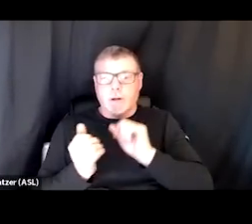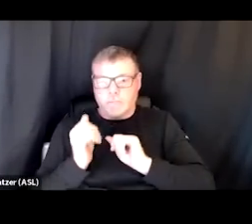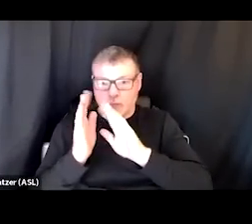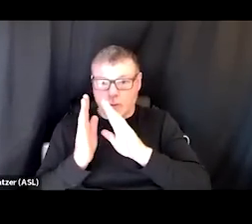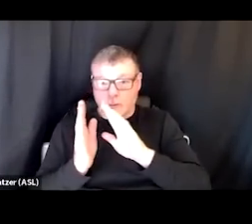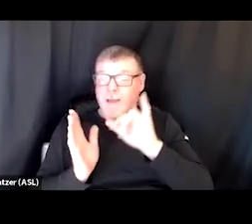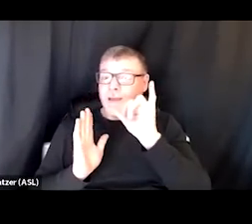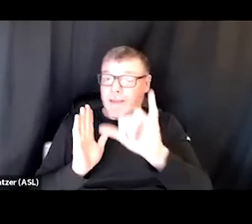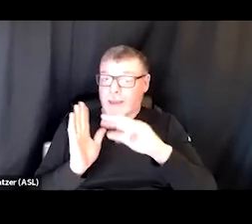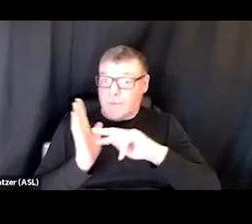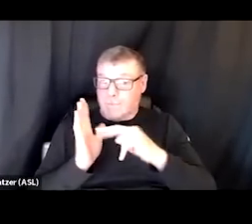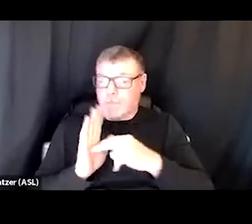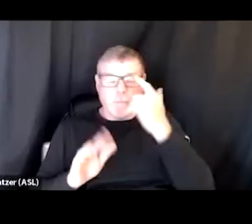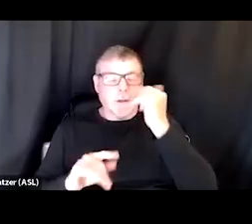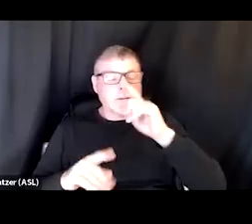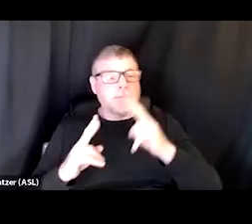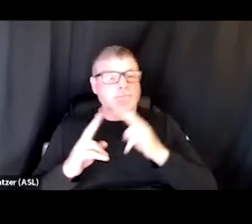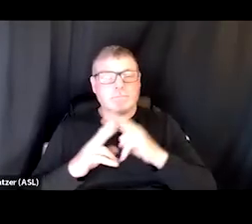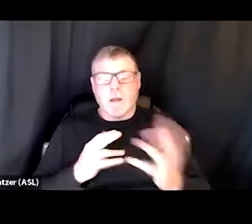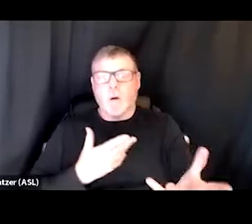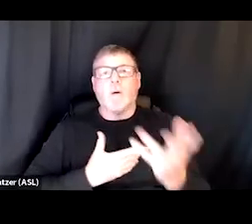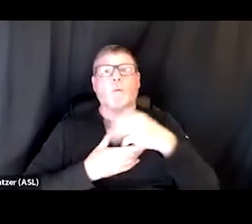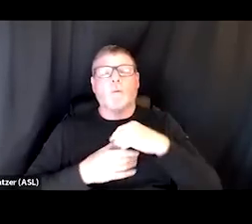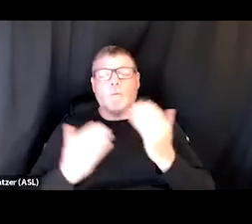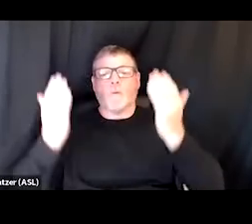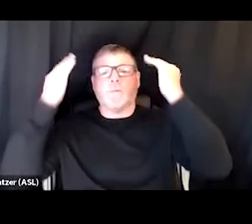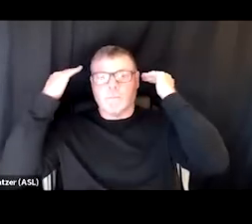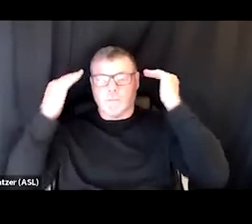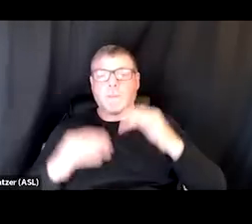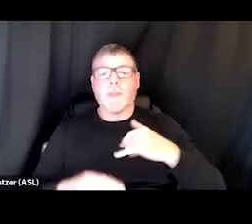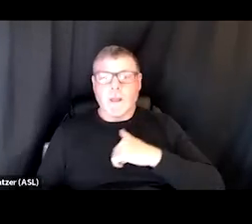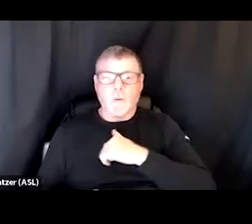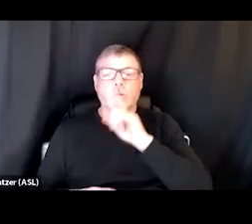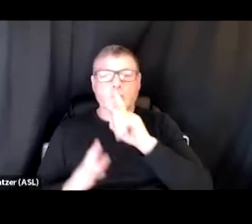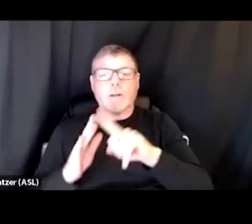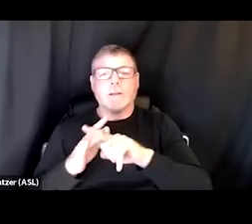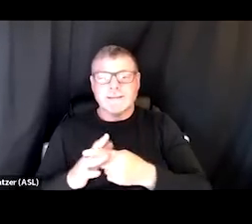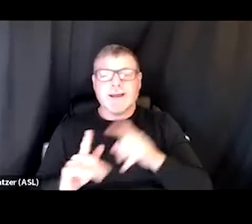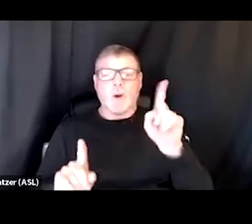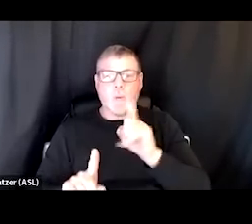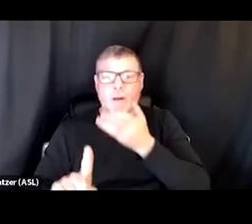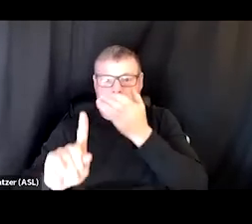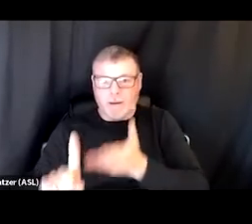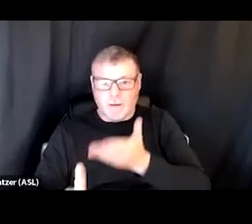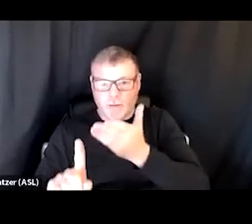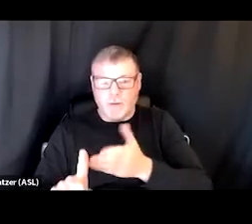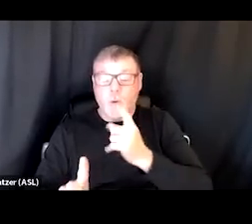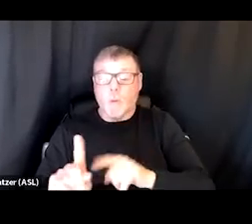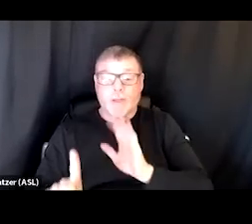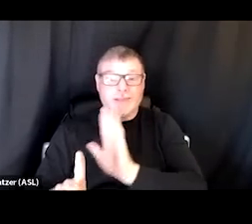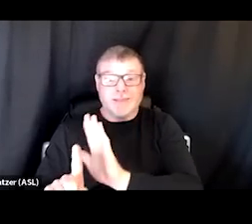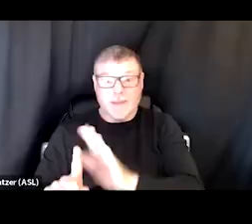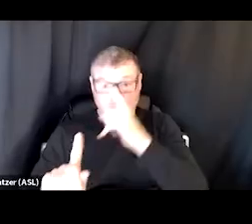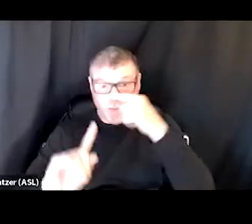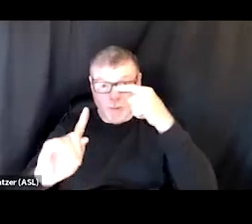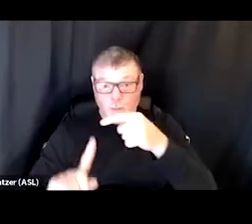mean by that, because it can be very all-encompassing, is that we really do start where they are with what their goals are and what